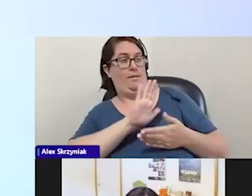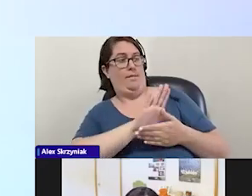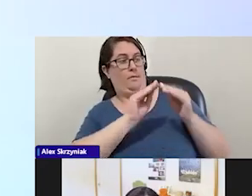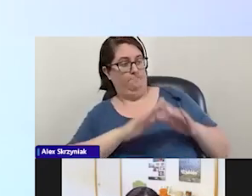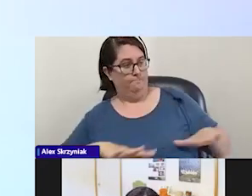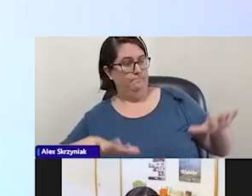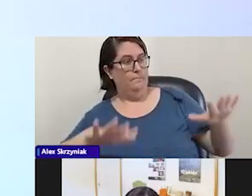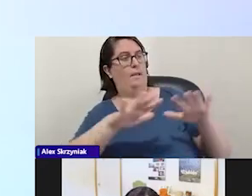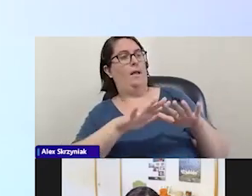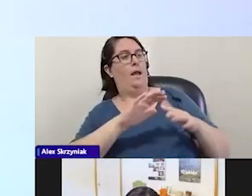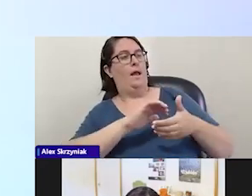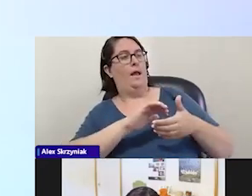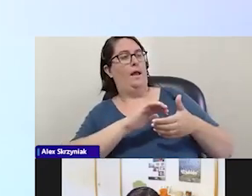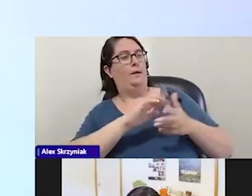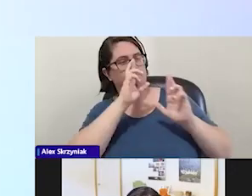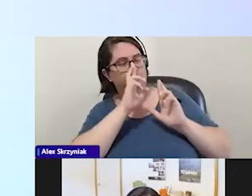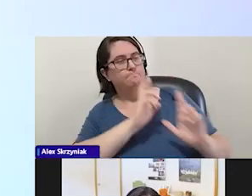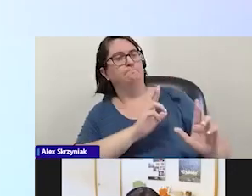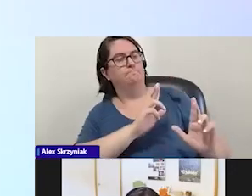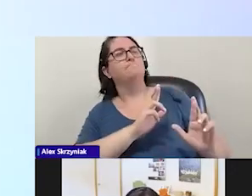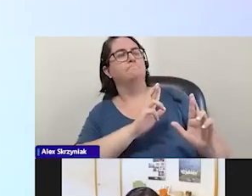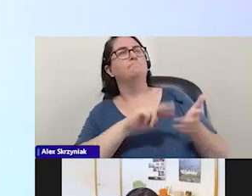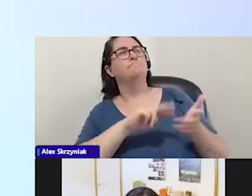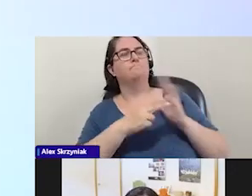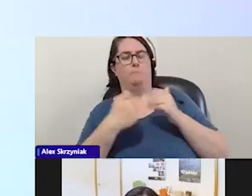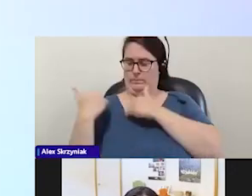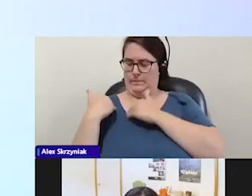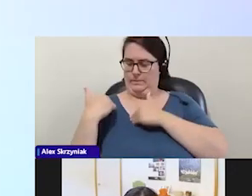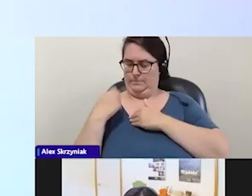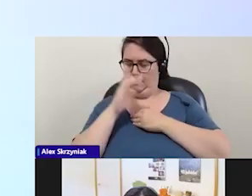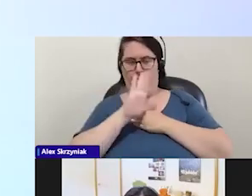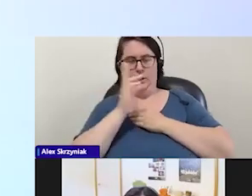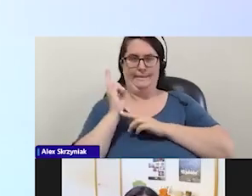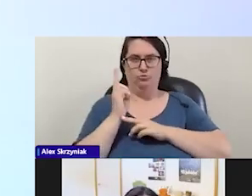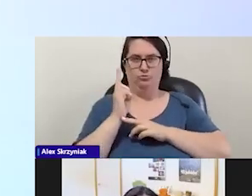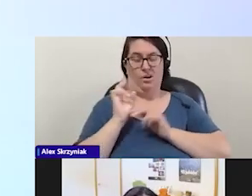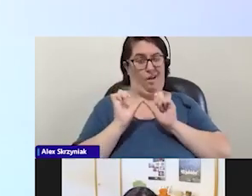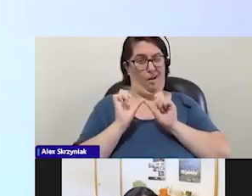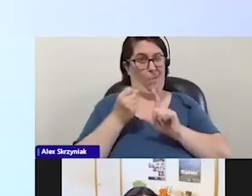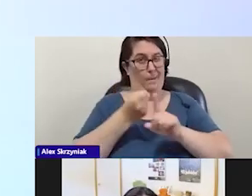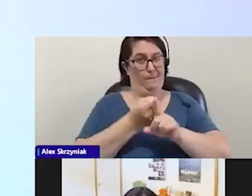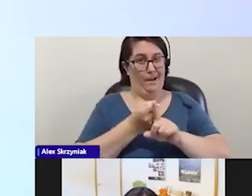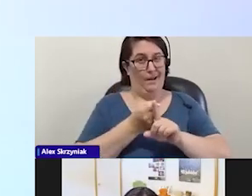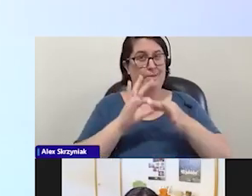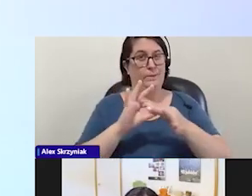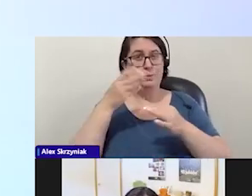sovereignty comes with a responsibility to understand the history and ongoing impacts of settler